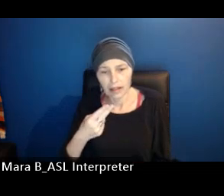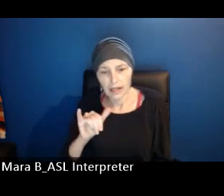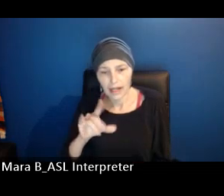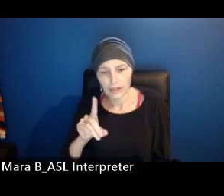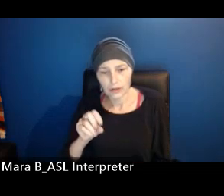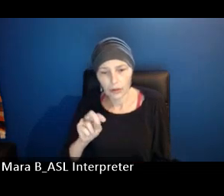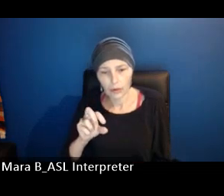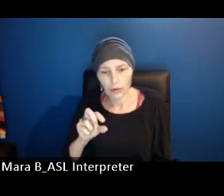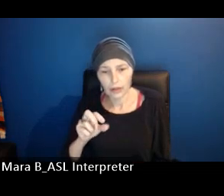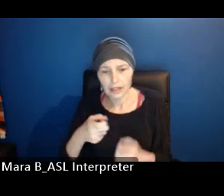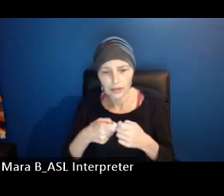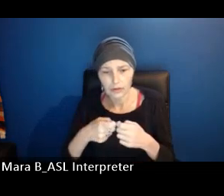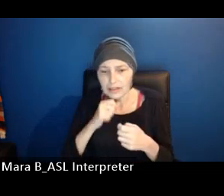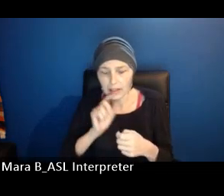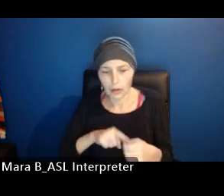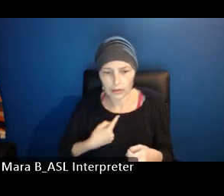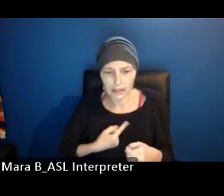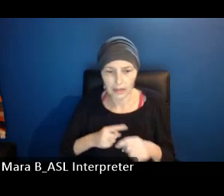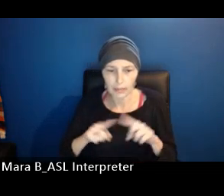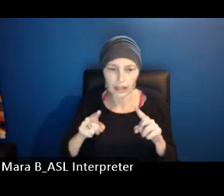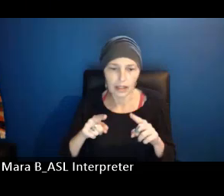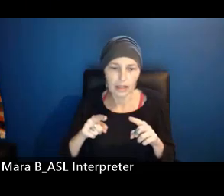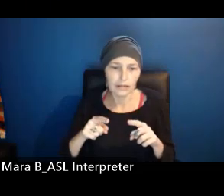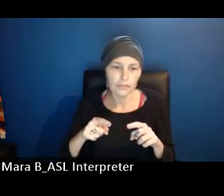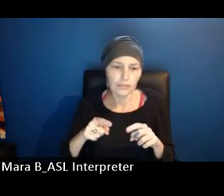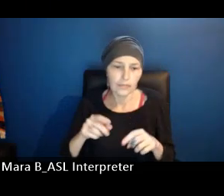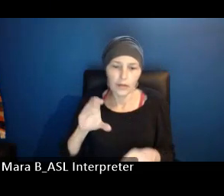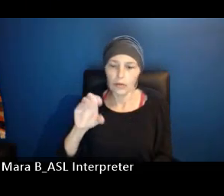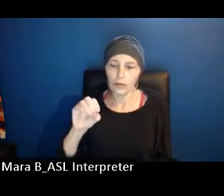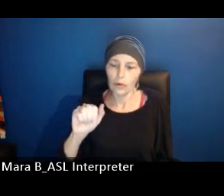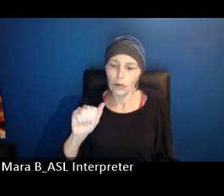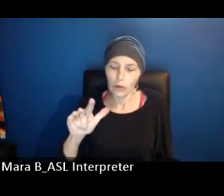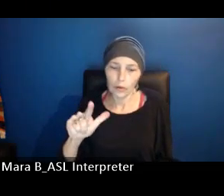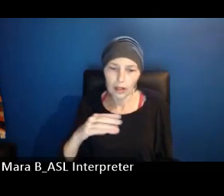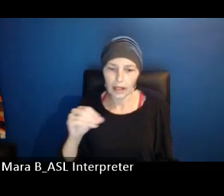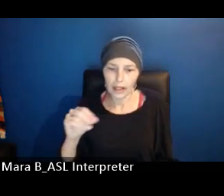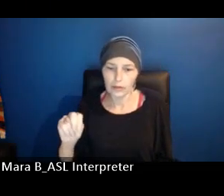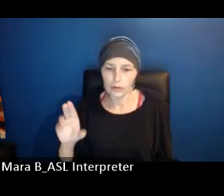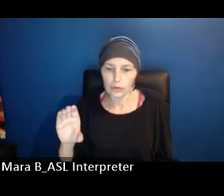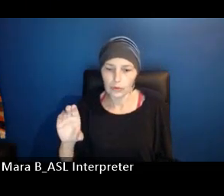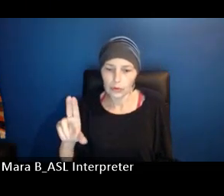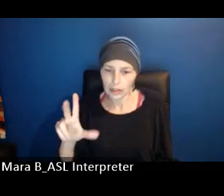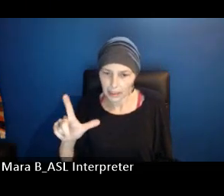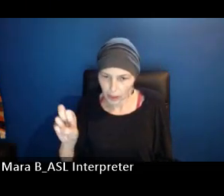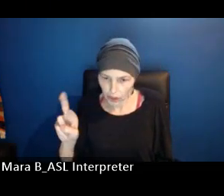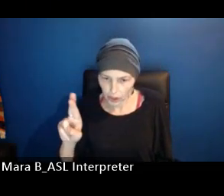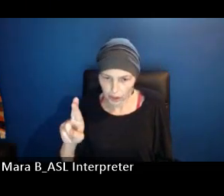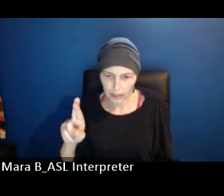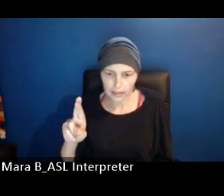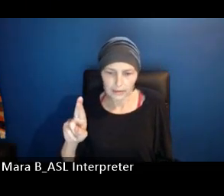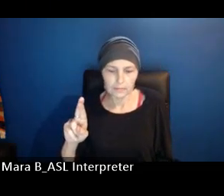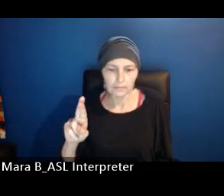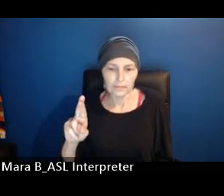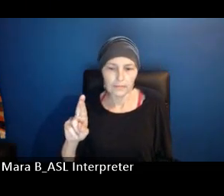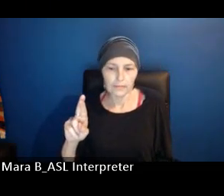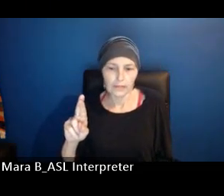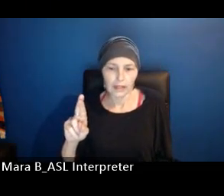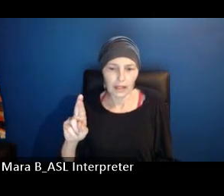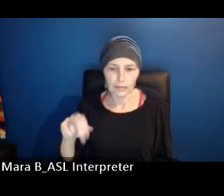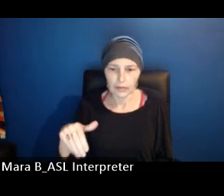nuclear, and the state is not building more generating systems to